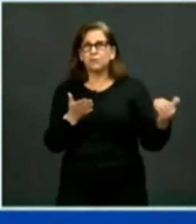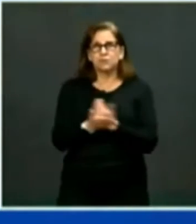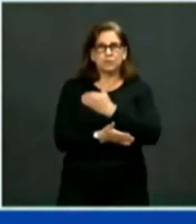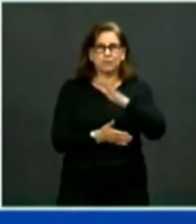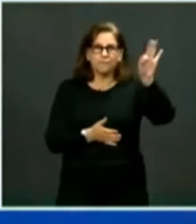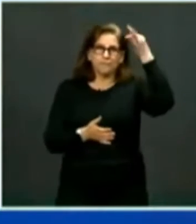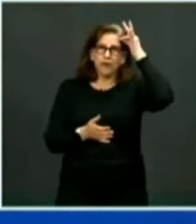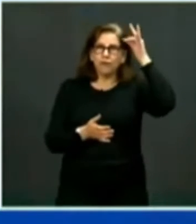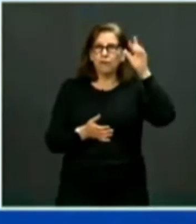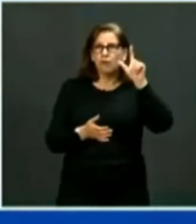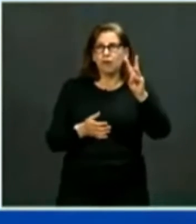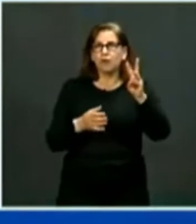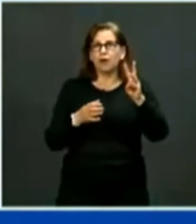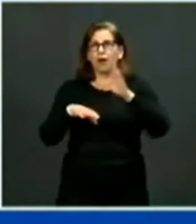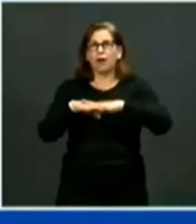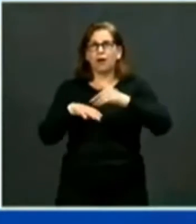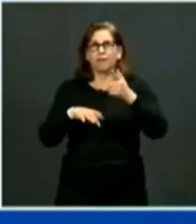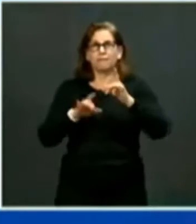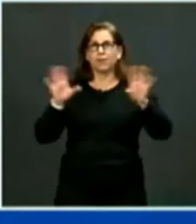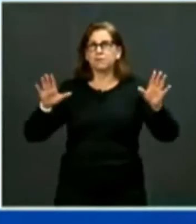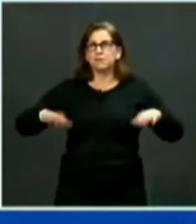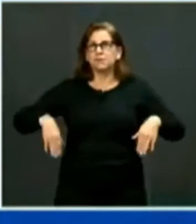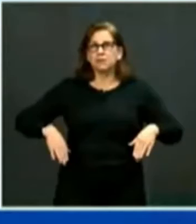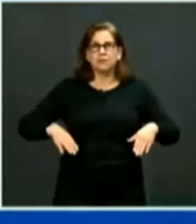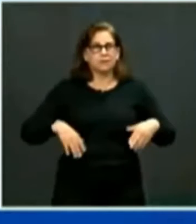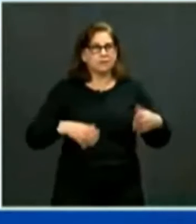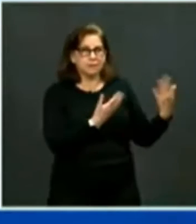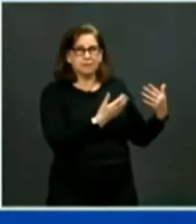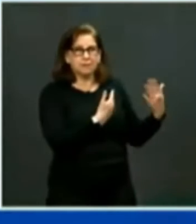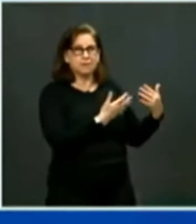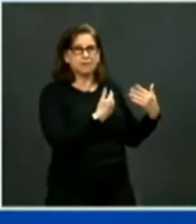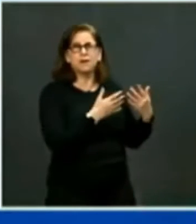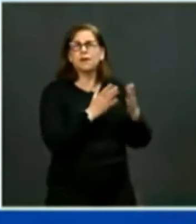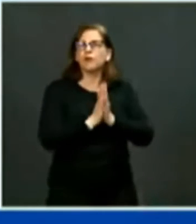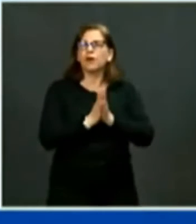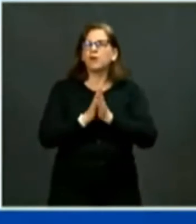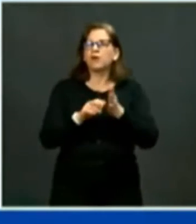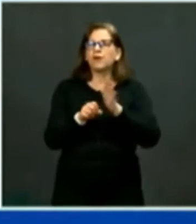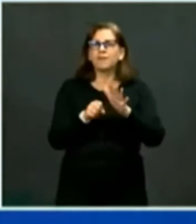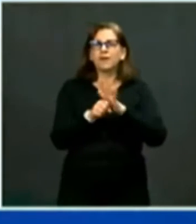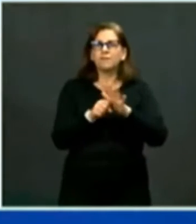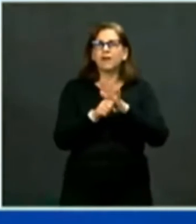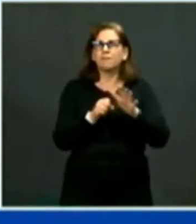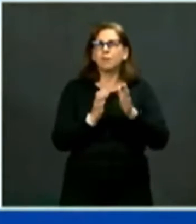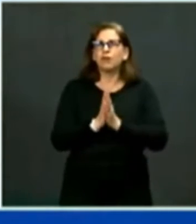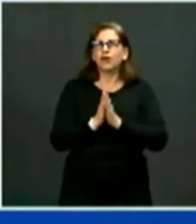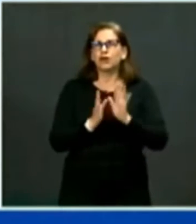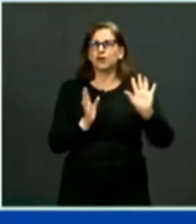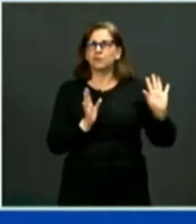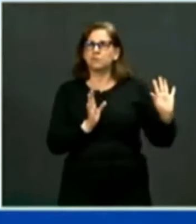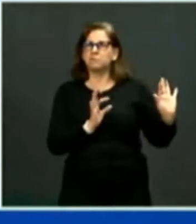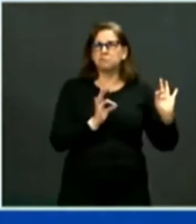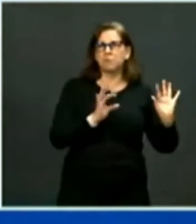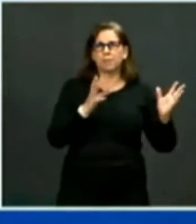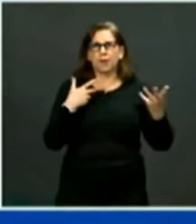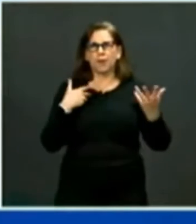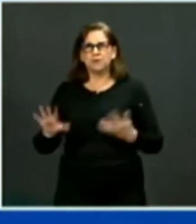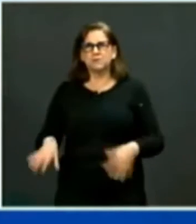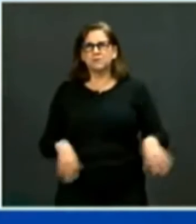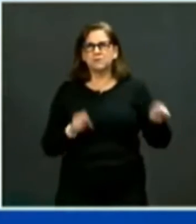Enough prayers. Time for some action. Yep, there he is. I believe the Screw Senate prayers. should immediately pass 3 House-passed